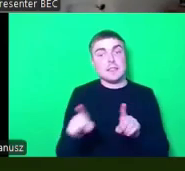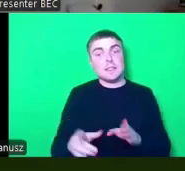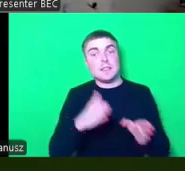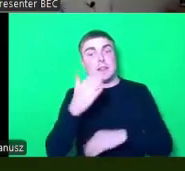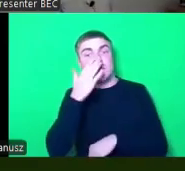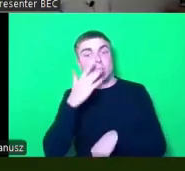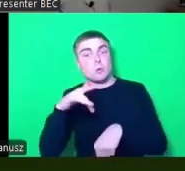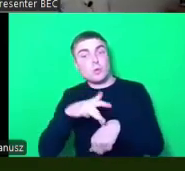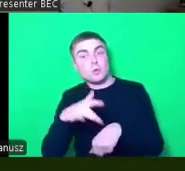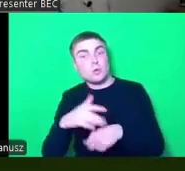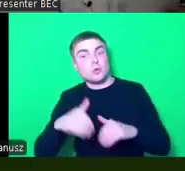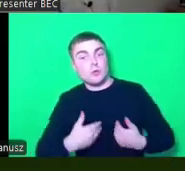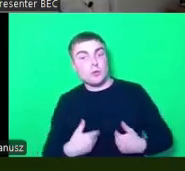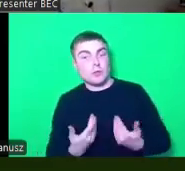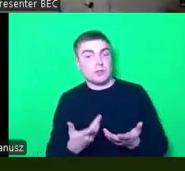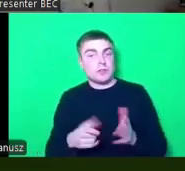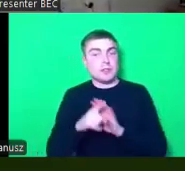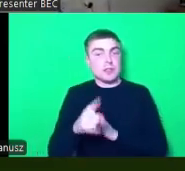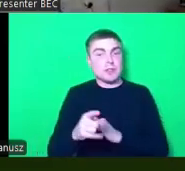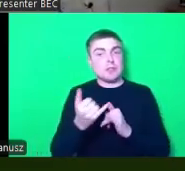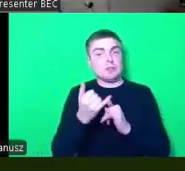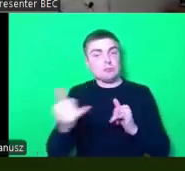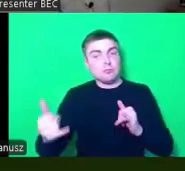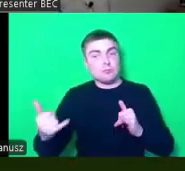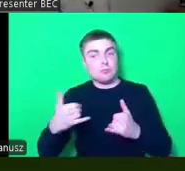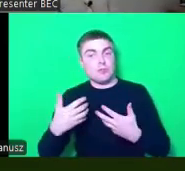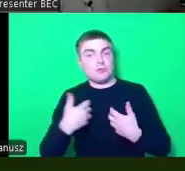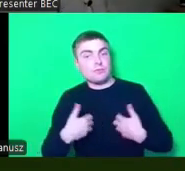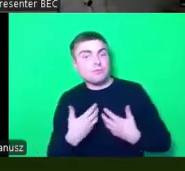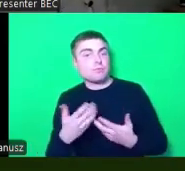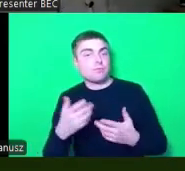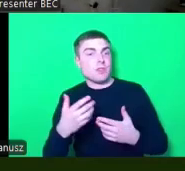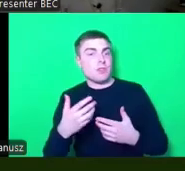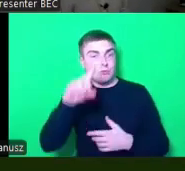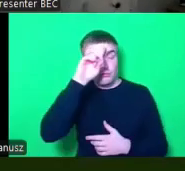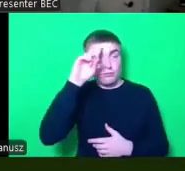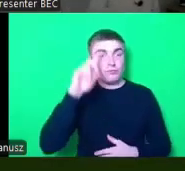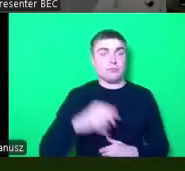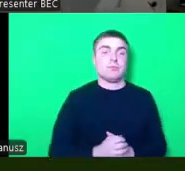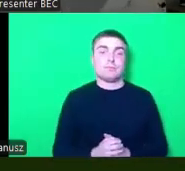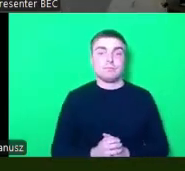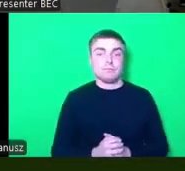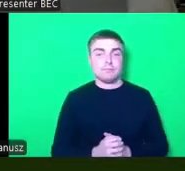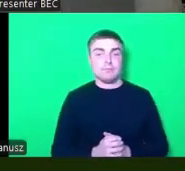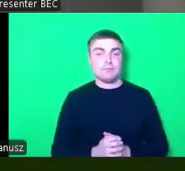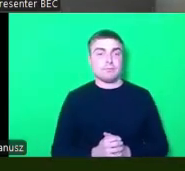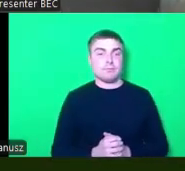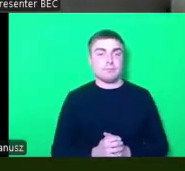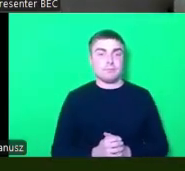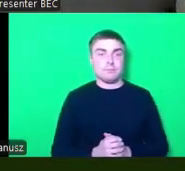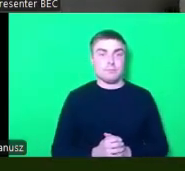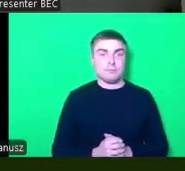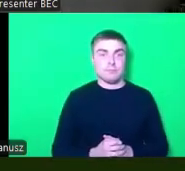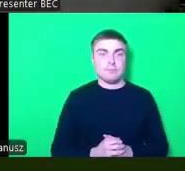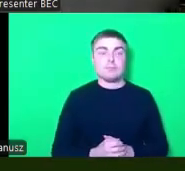mitigation, what we call the thermal comfort. And okay, you could of course measure in the